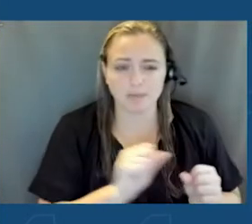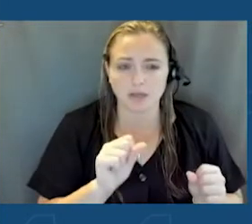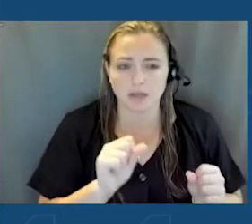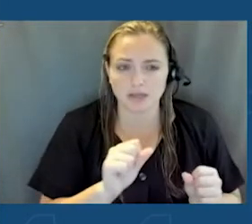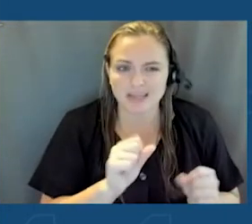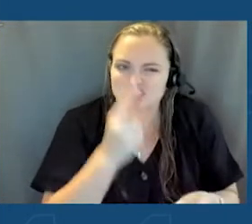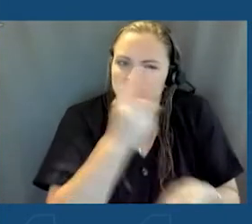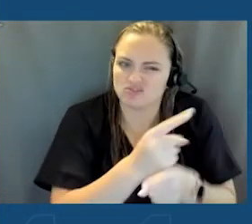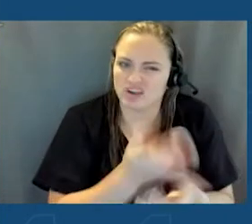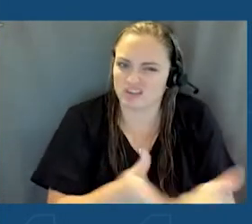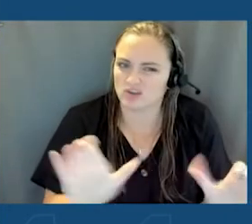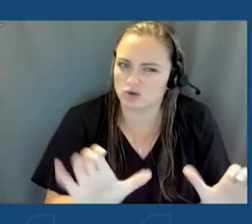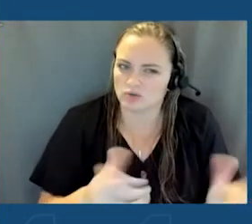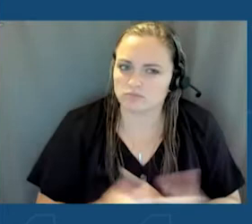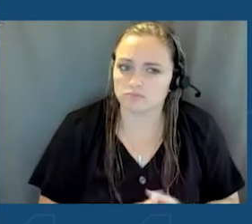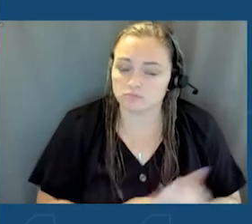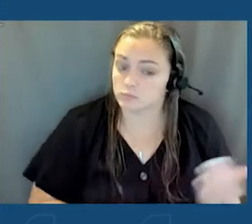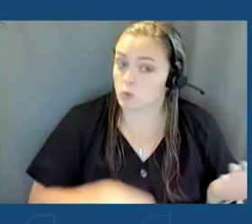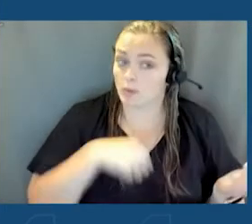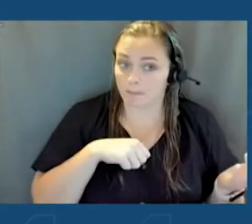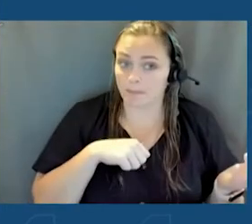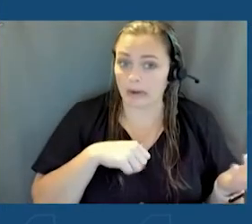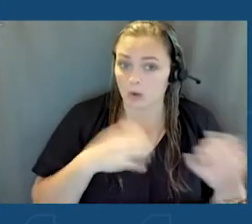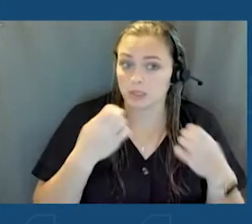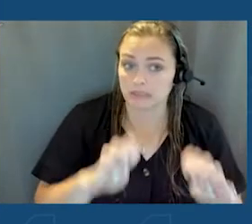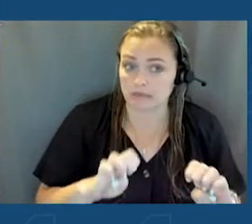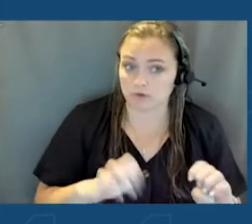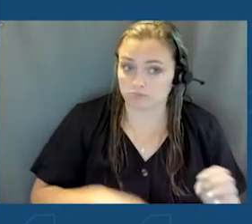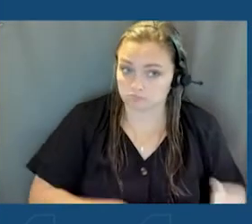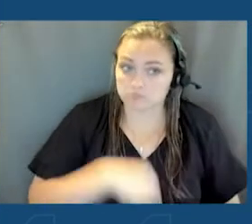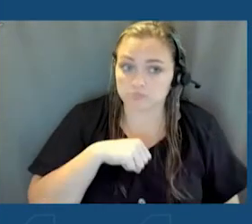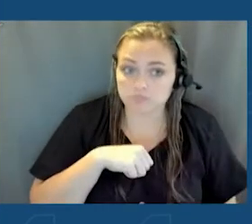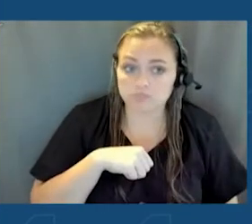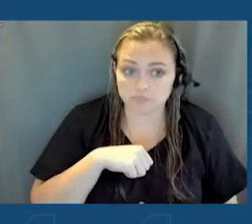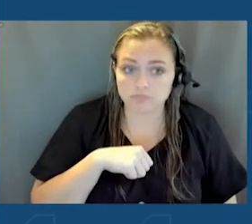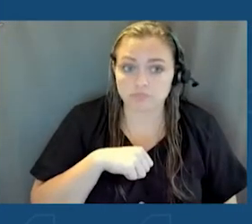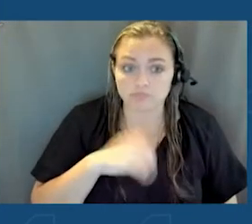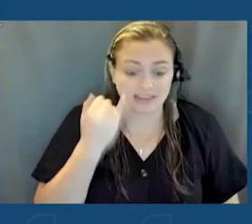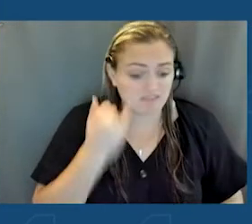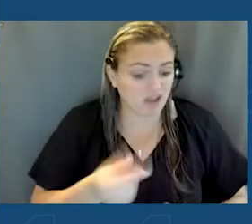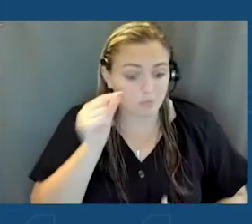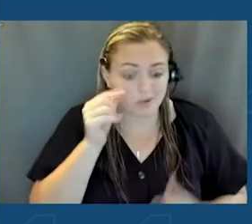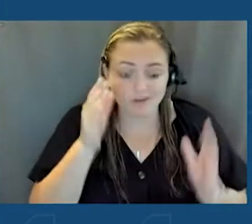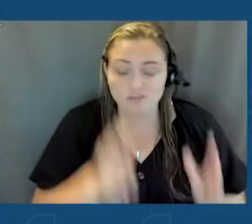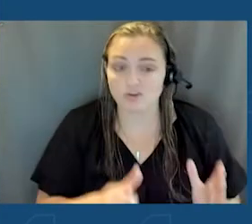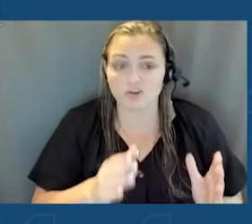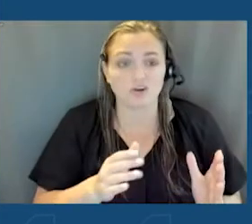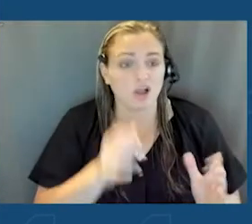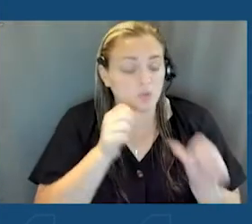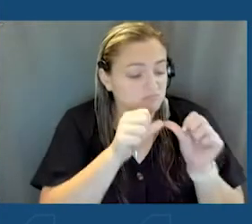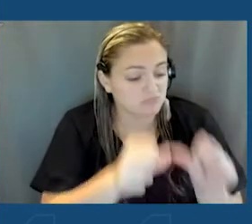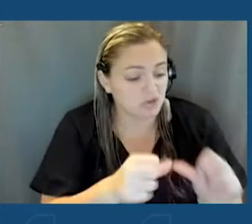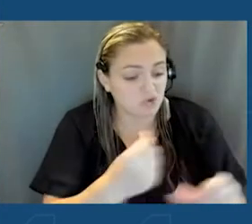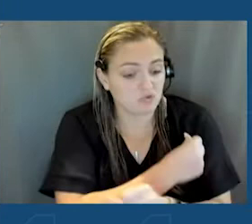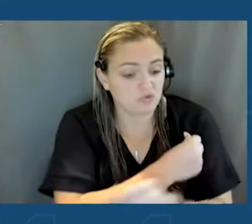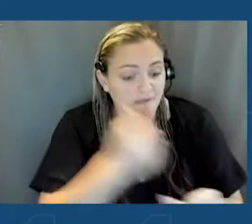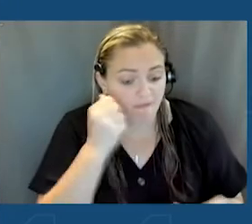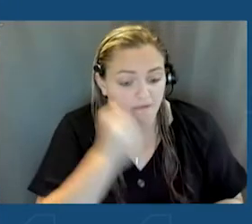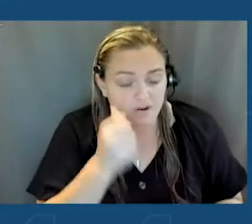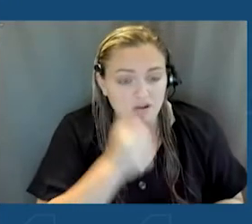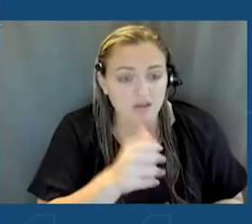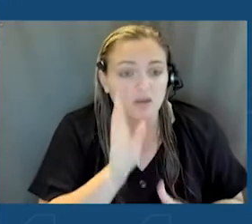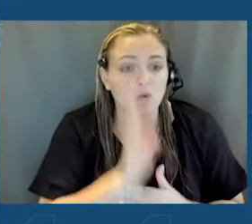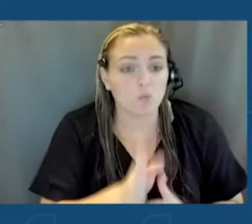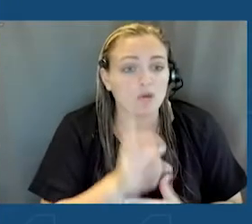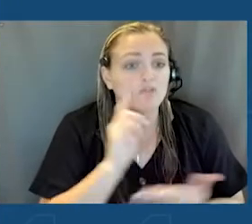do. So I'm proud of these efforts. As long as I'm governor, I will not stop fighting every single day for New